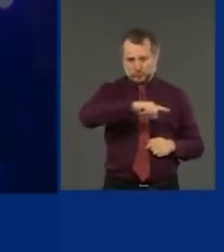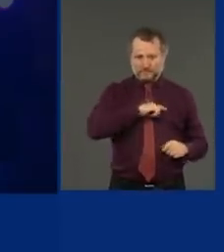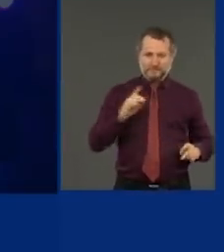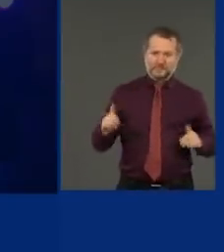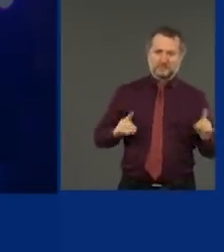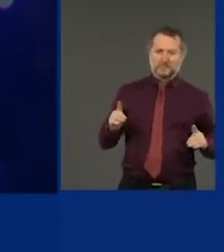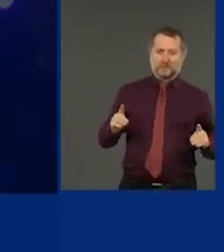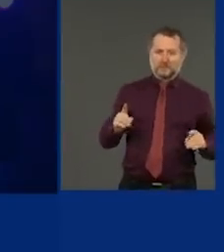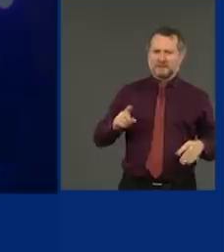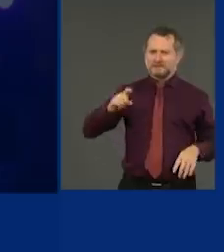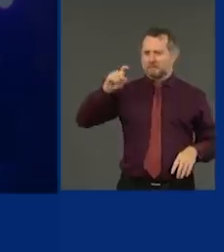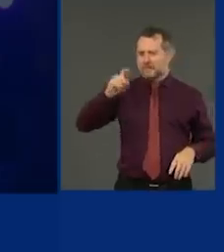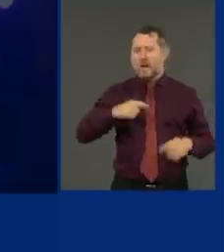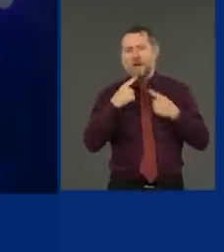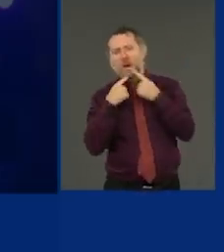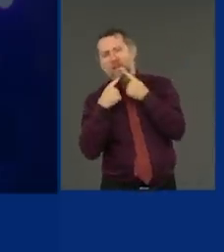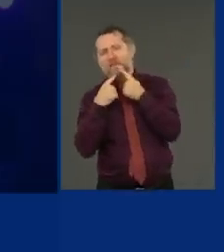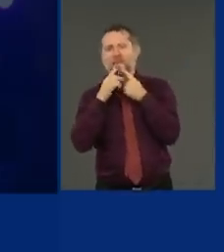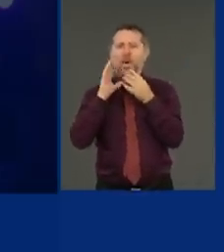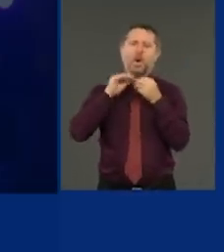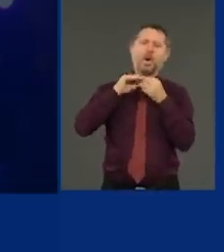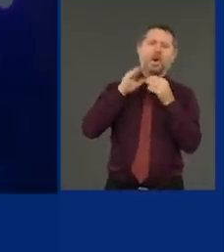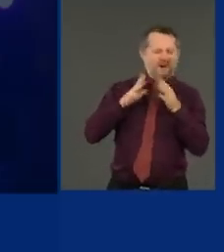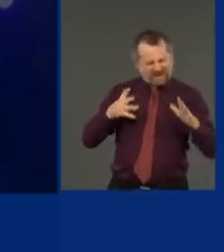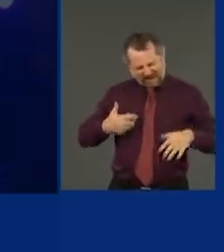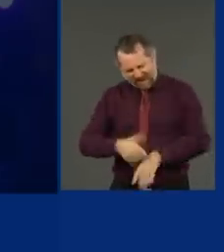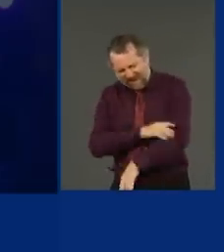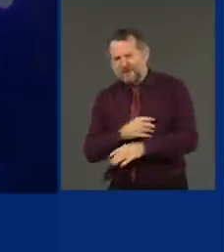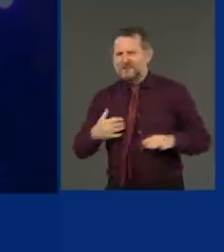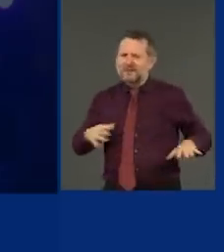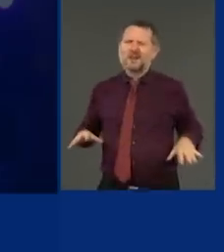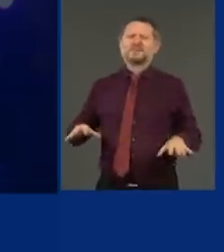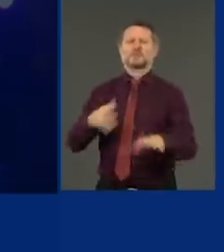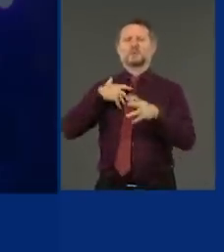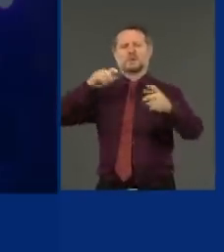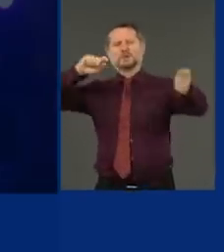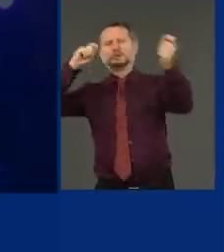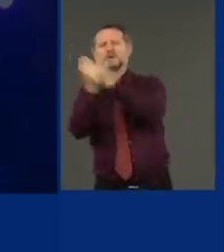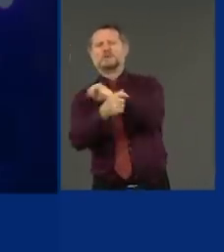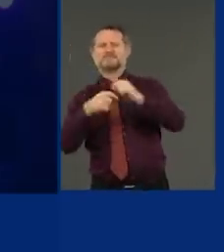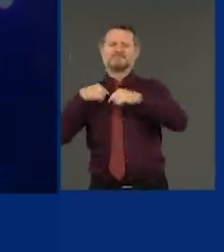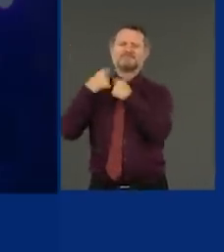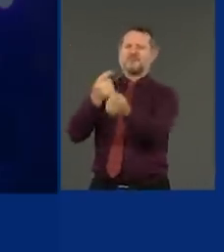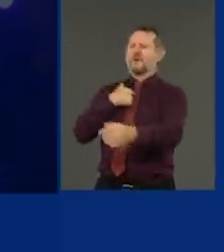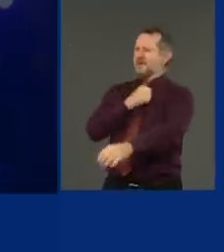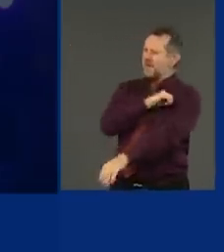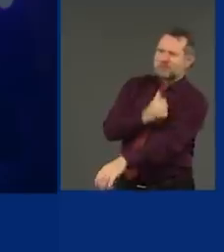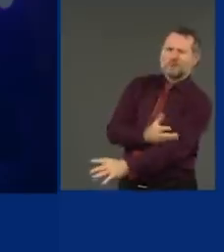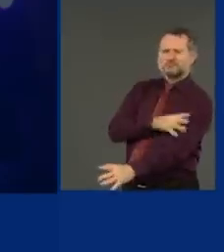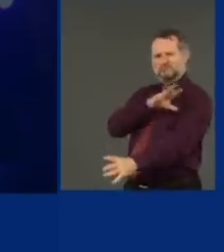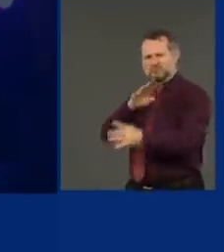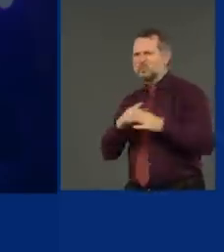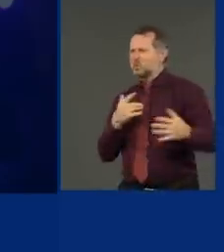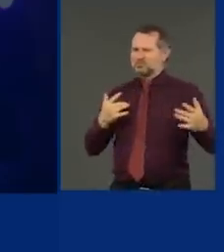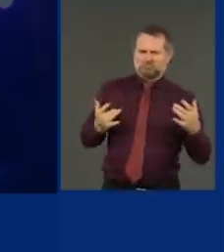want change, and we have generated enough energy to overcome the status quo.